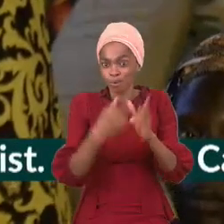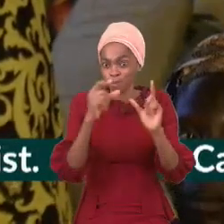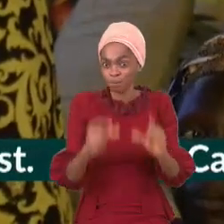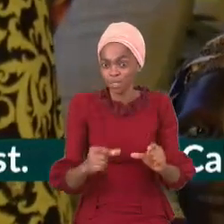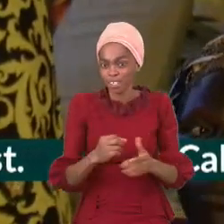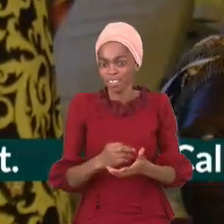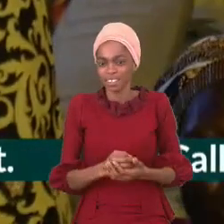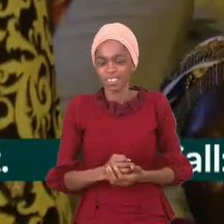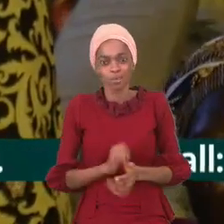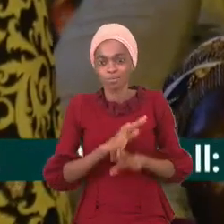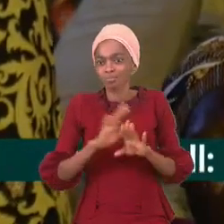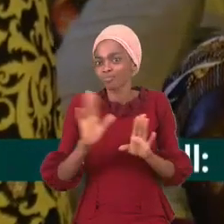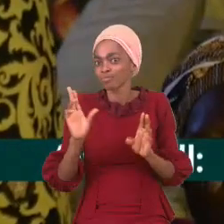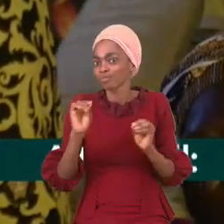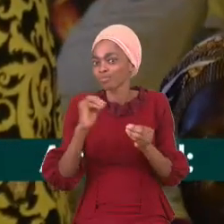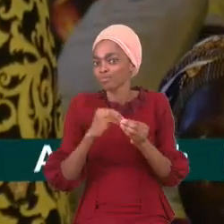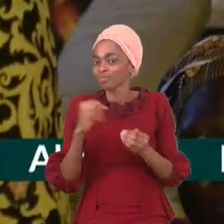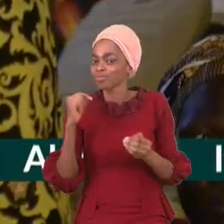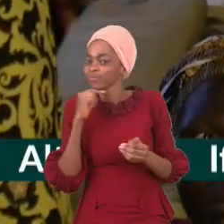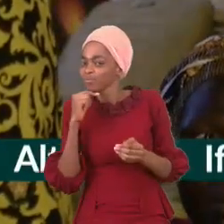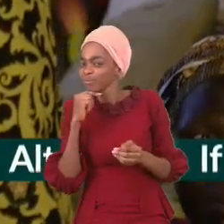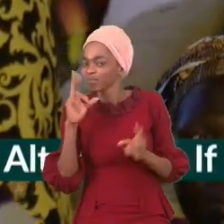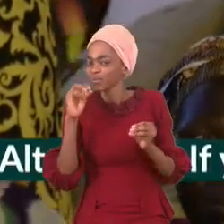after the pastor's message this evening,